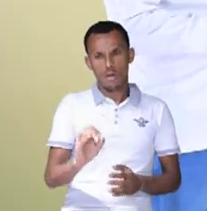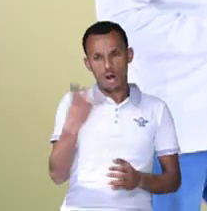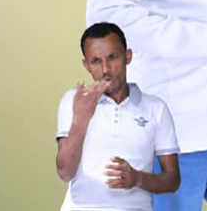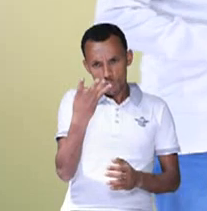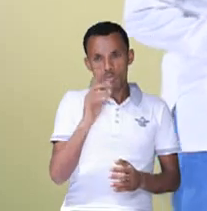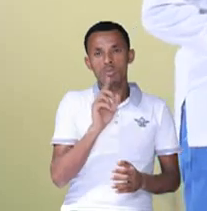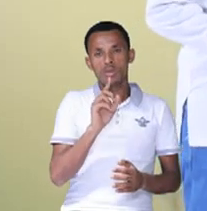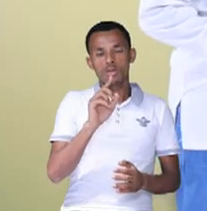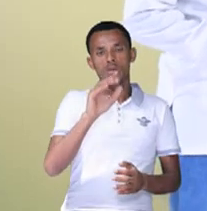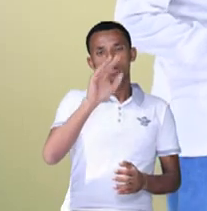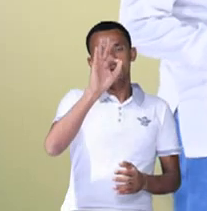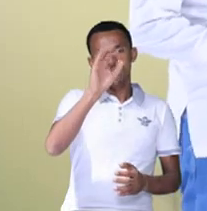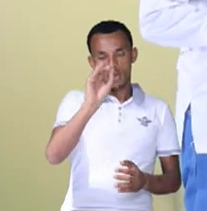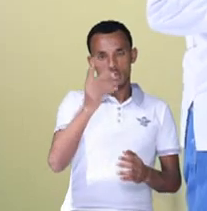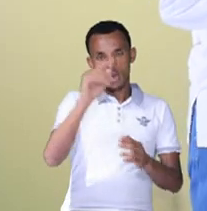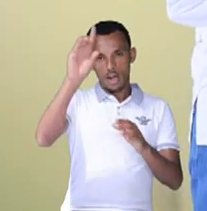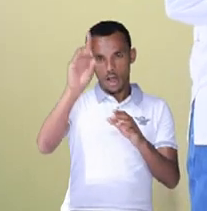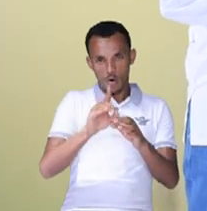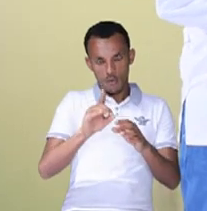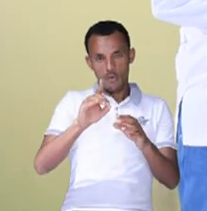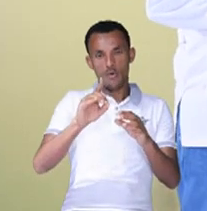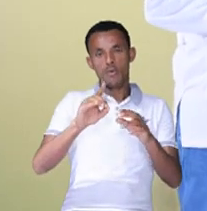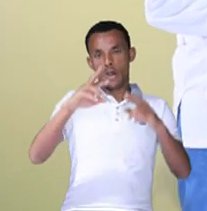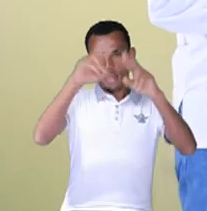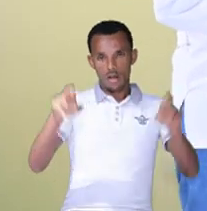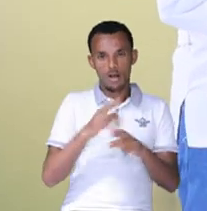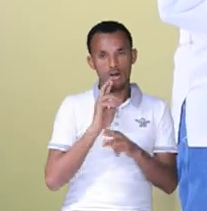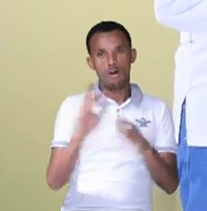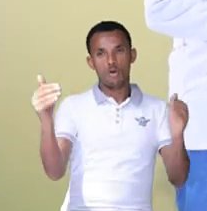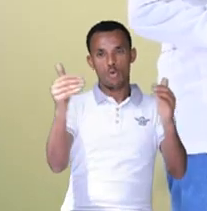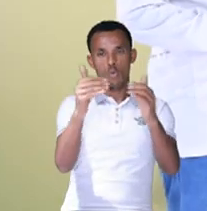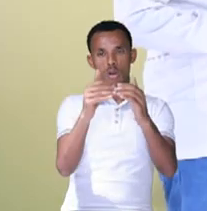Then on the diagonal of rectangle are equal.